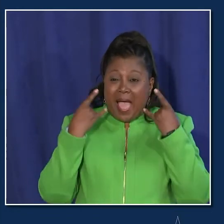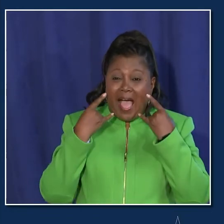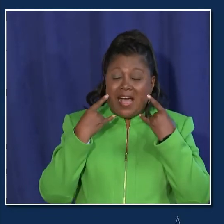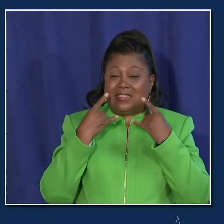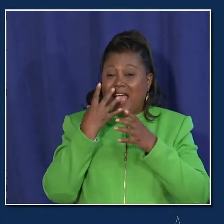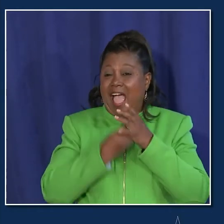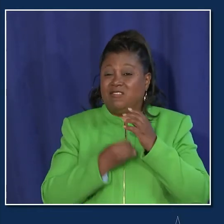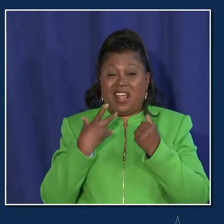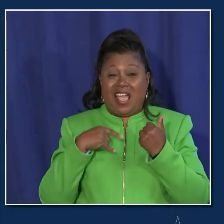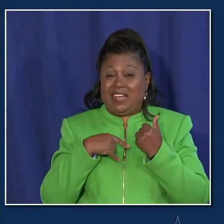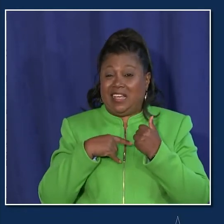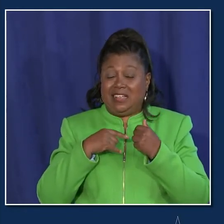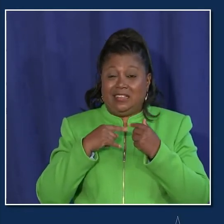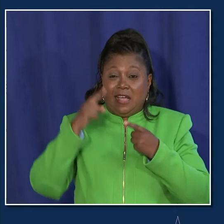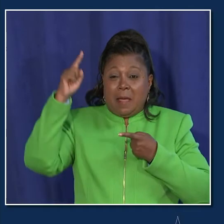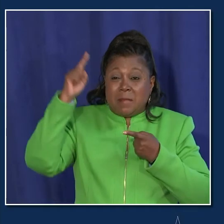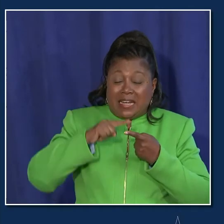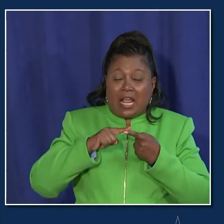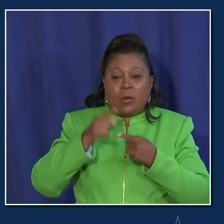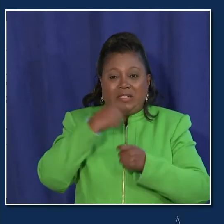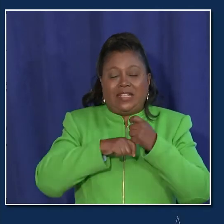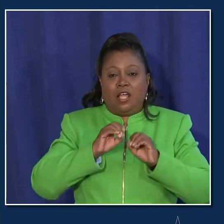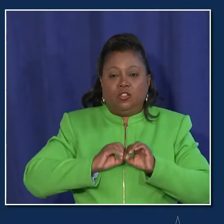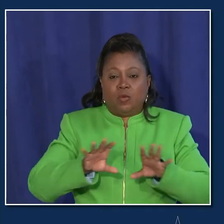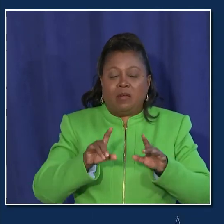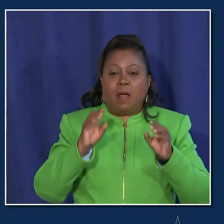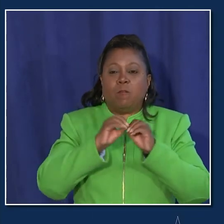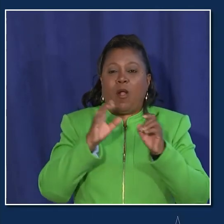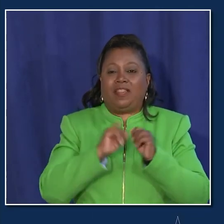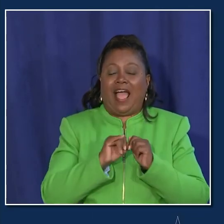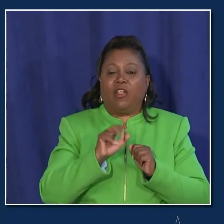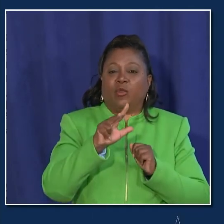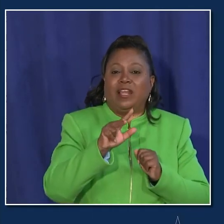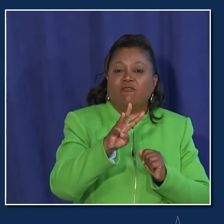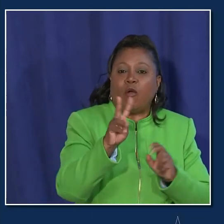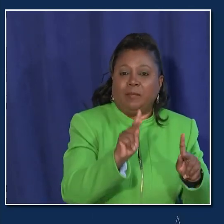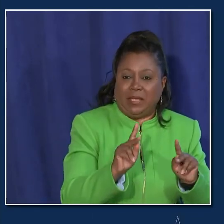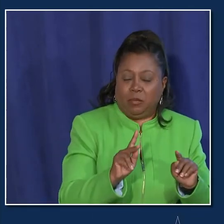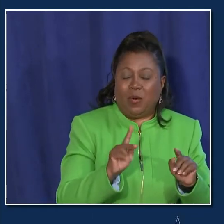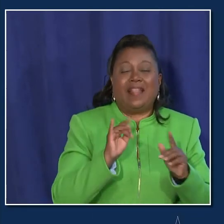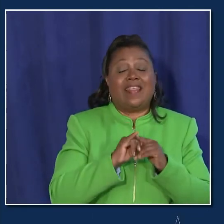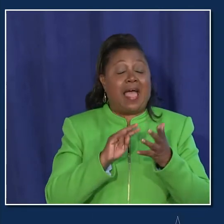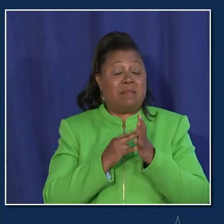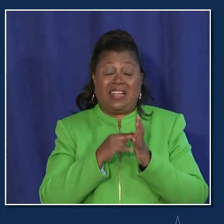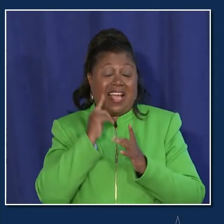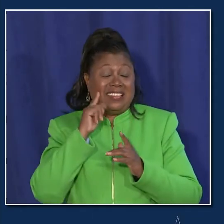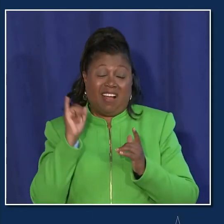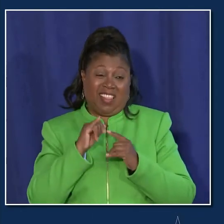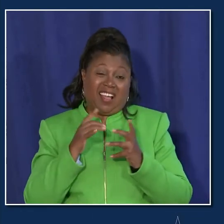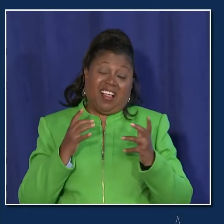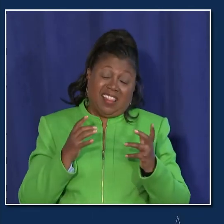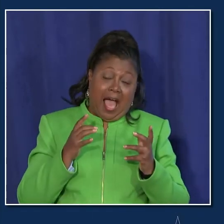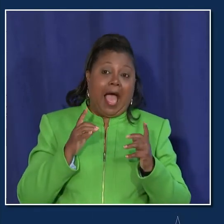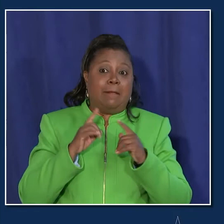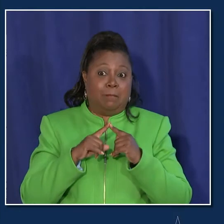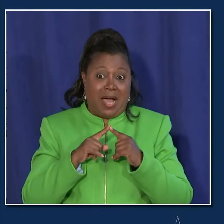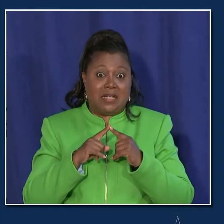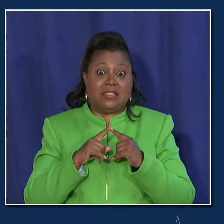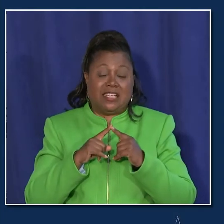the absence of any mitigation, would instead transmit to more like 3 to 4 people. That may not sound like a lot, but